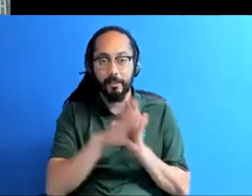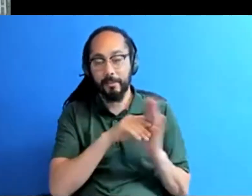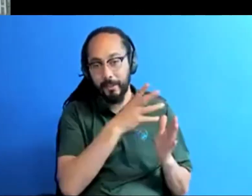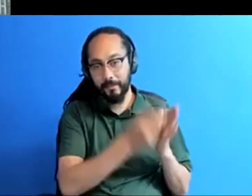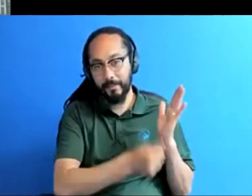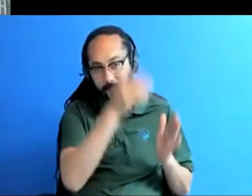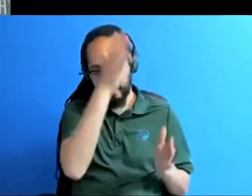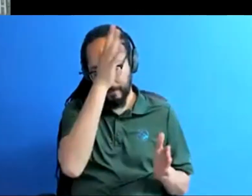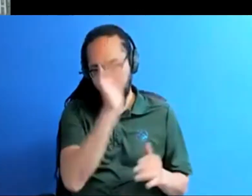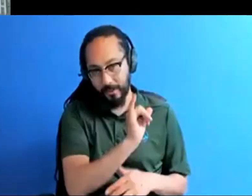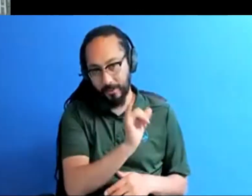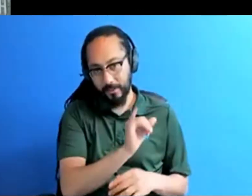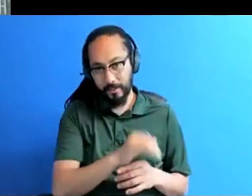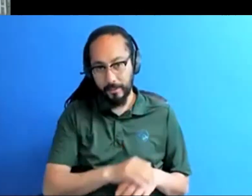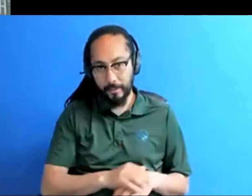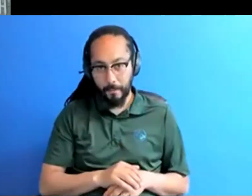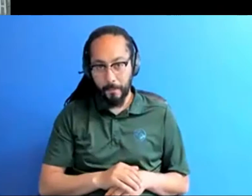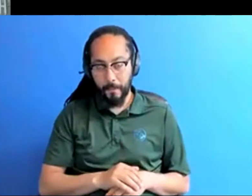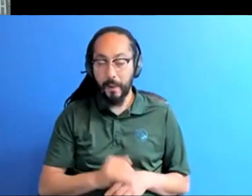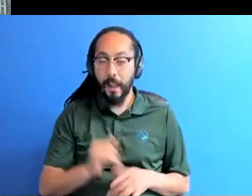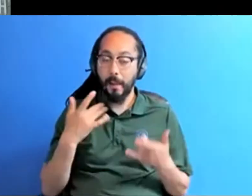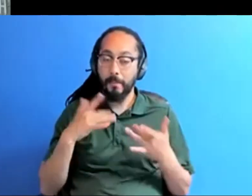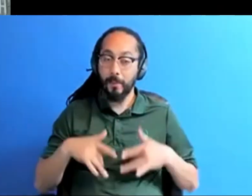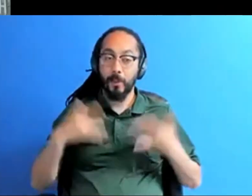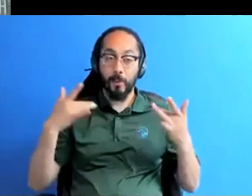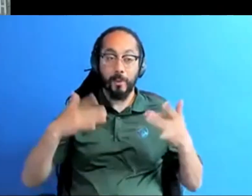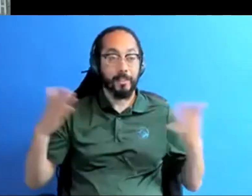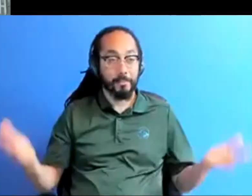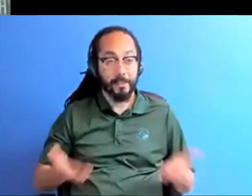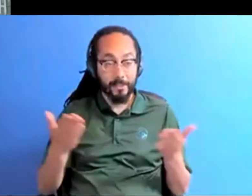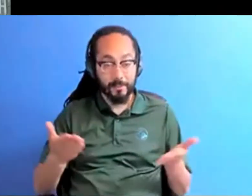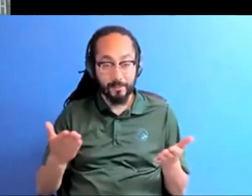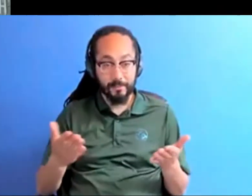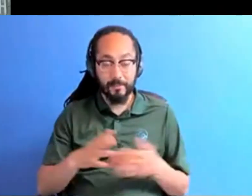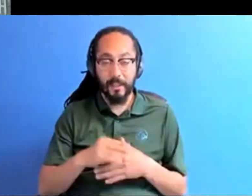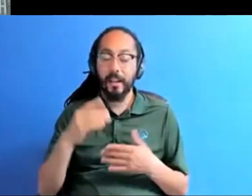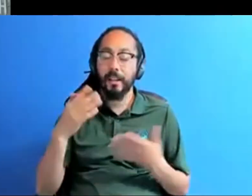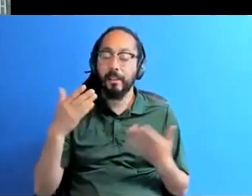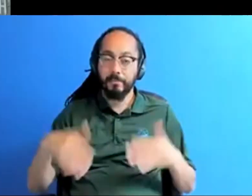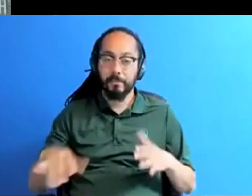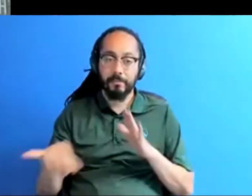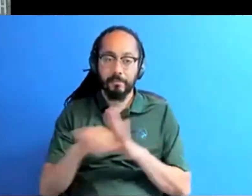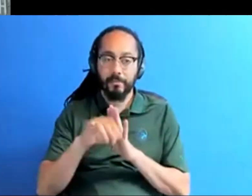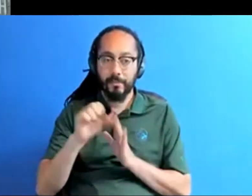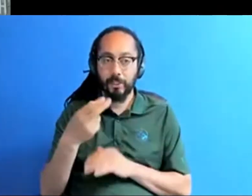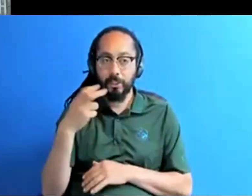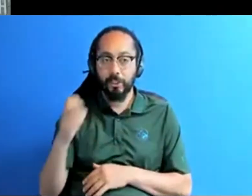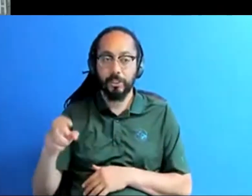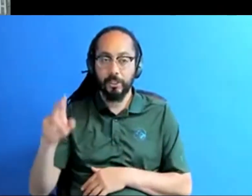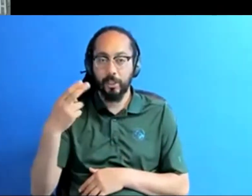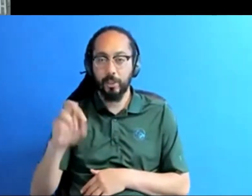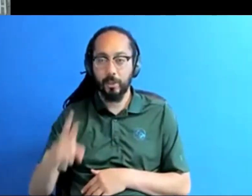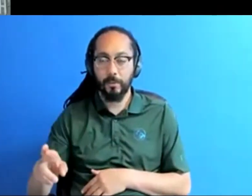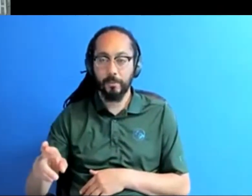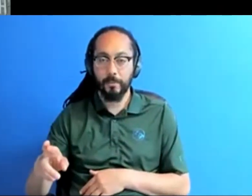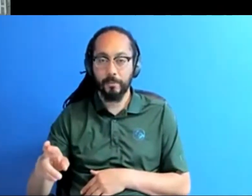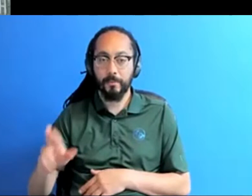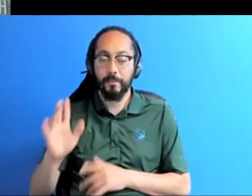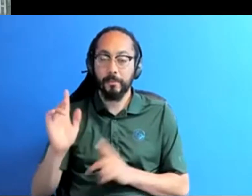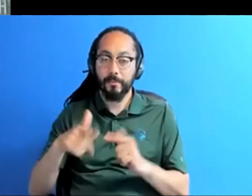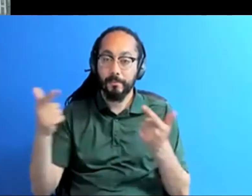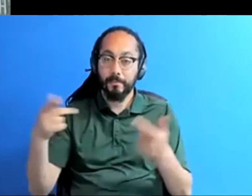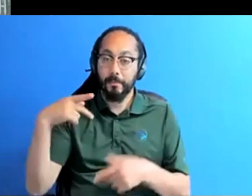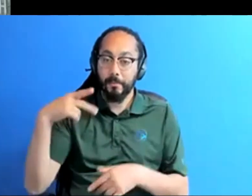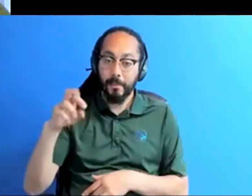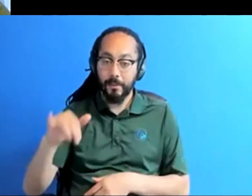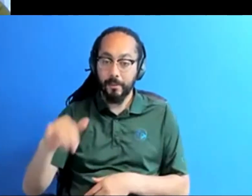well. I'm thrilled to be here, and I identify as she and her. And over to you, Perry. Thank